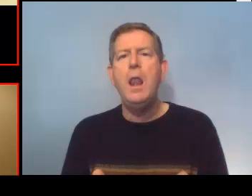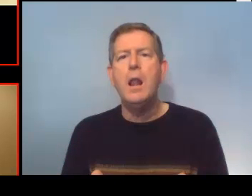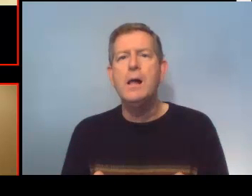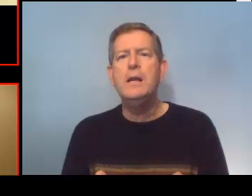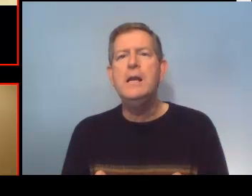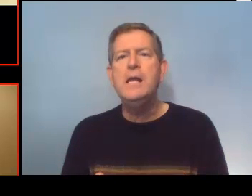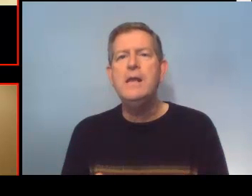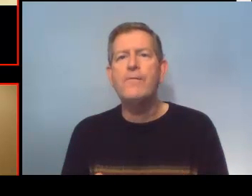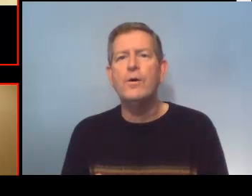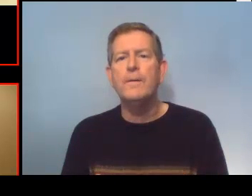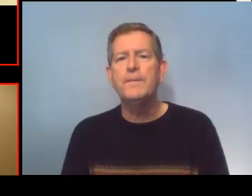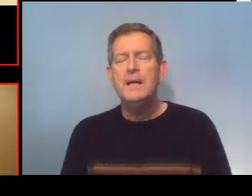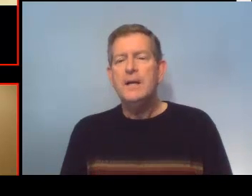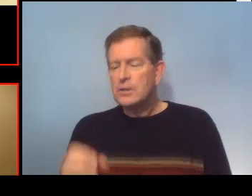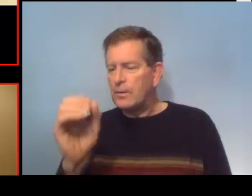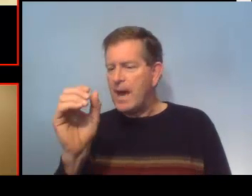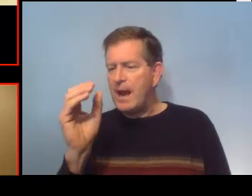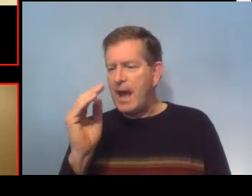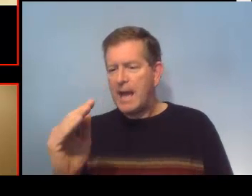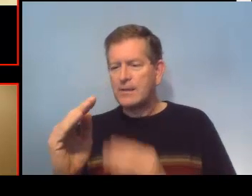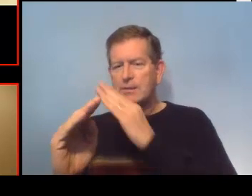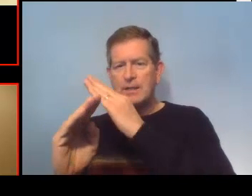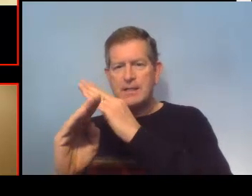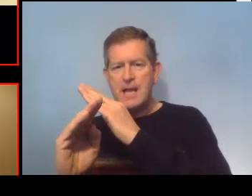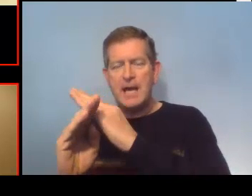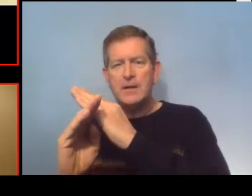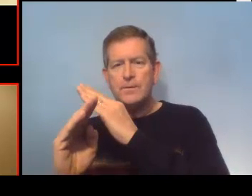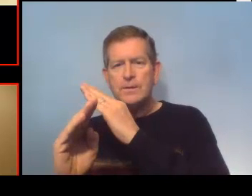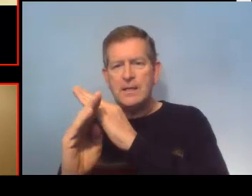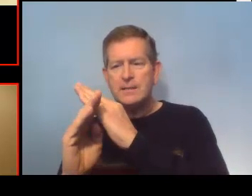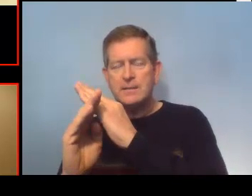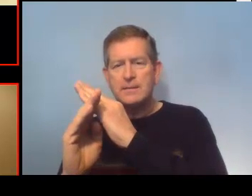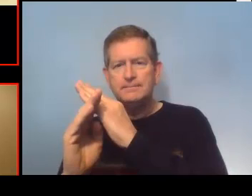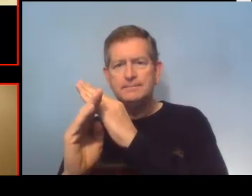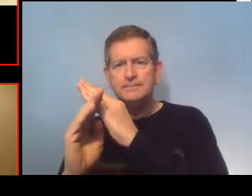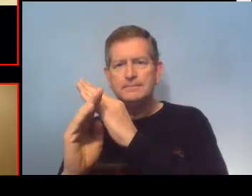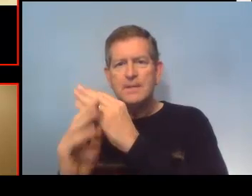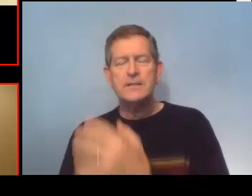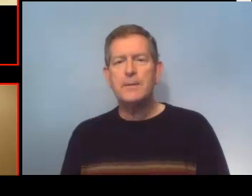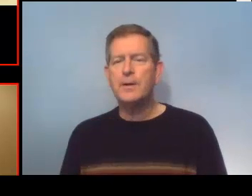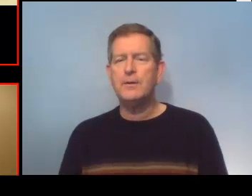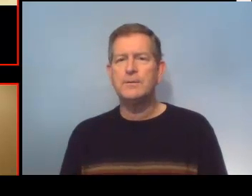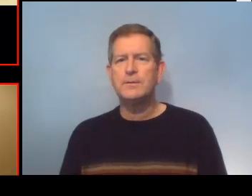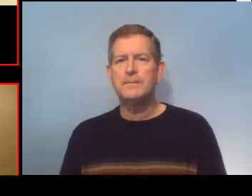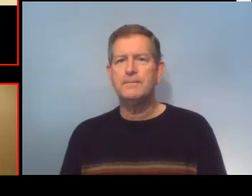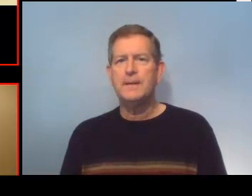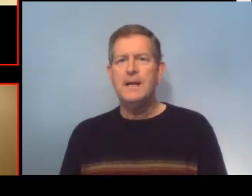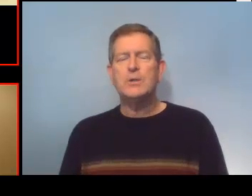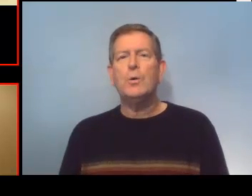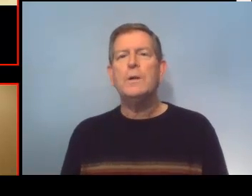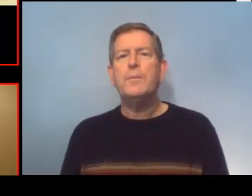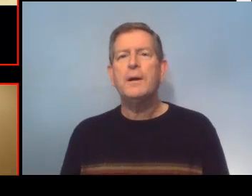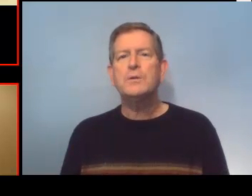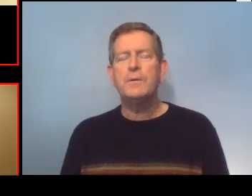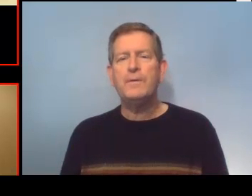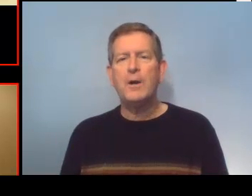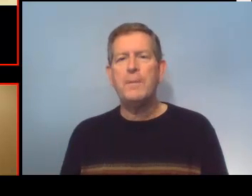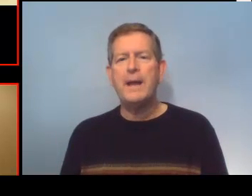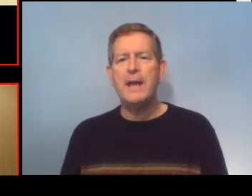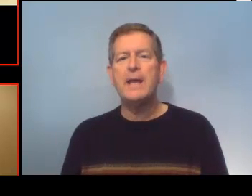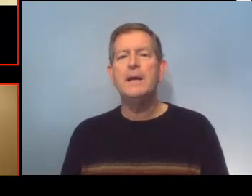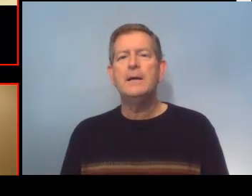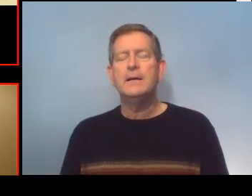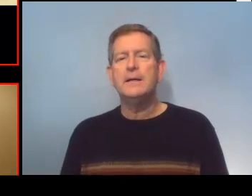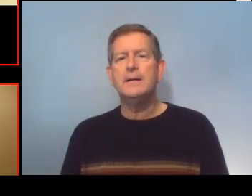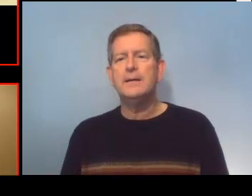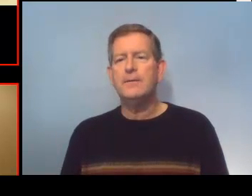consonant. Livre. So that X at the end of six is not pronounced. It's only pronounced when followed